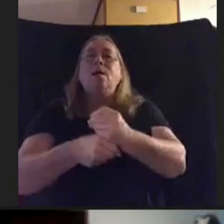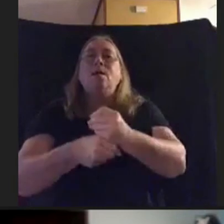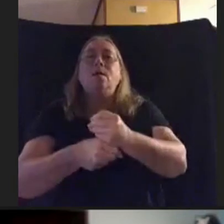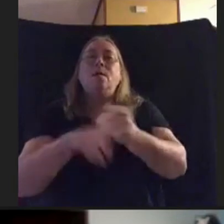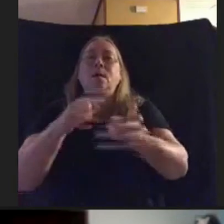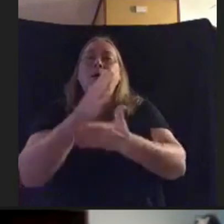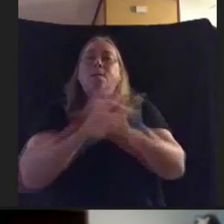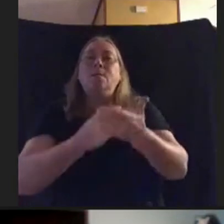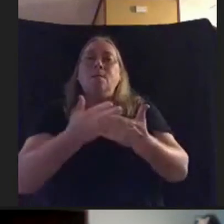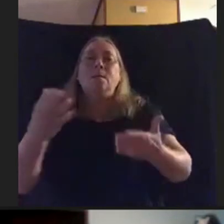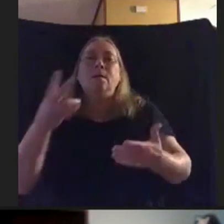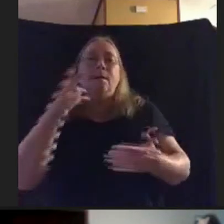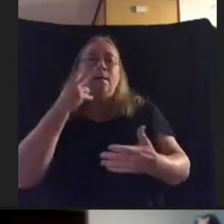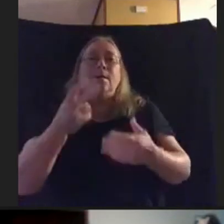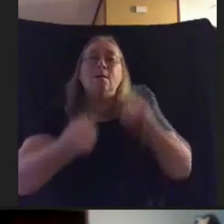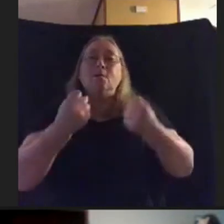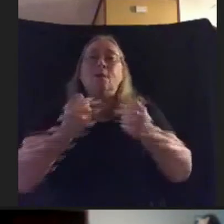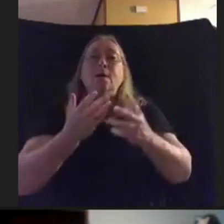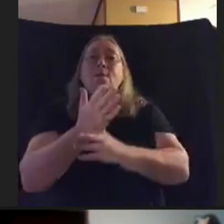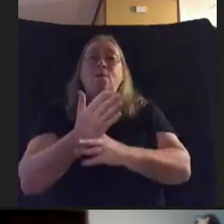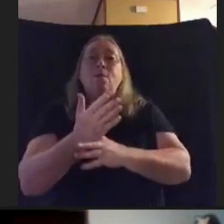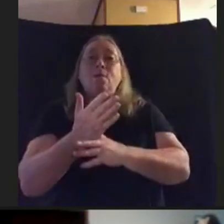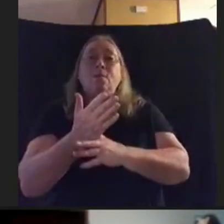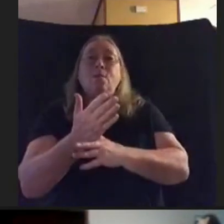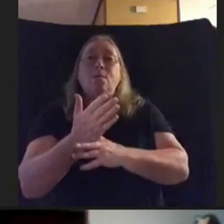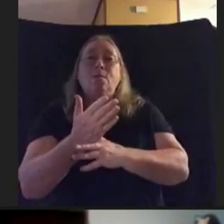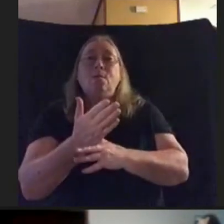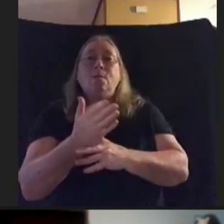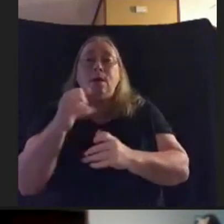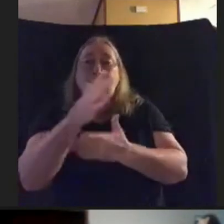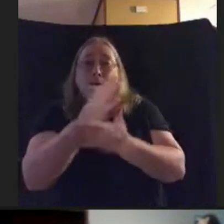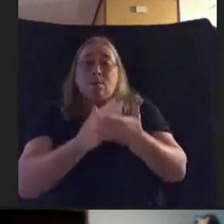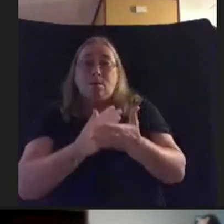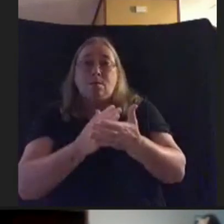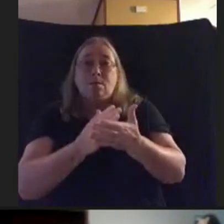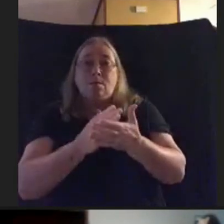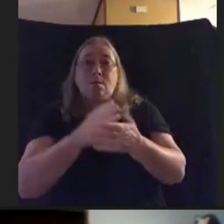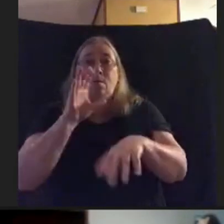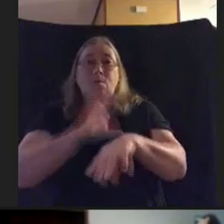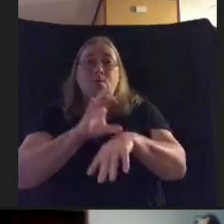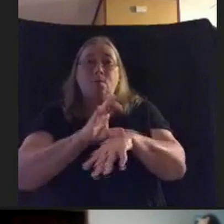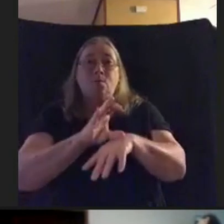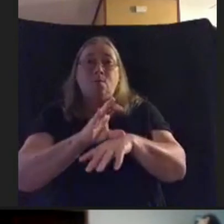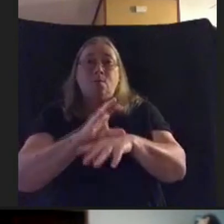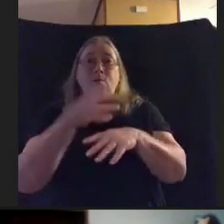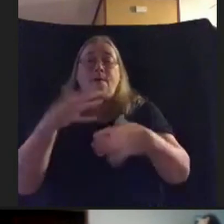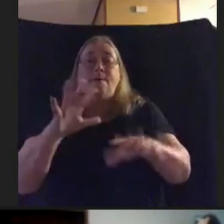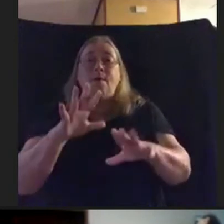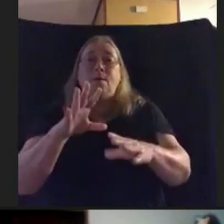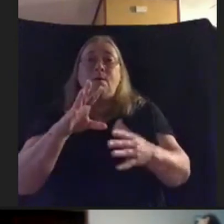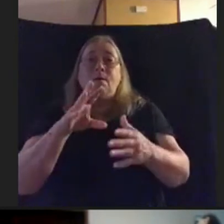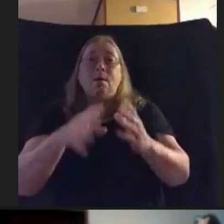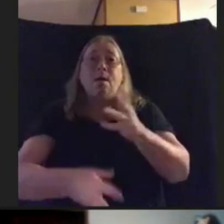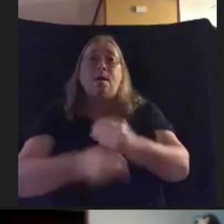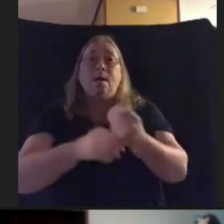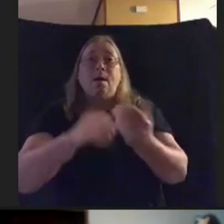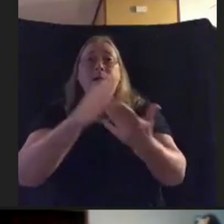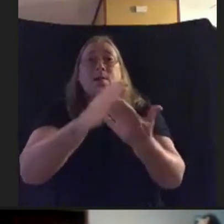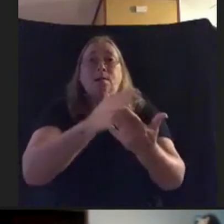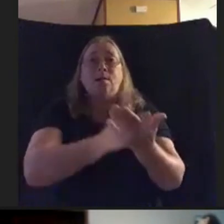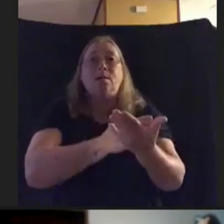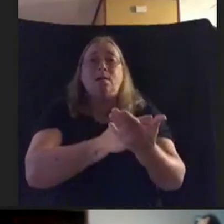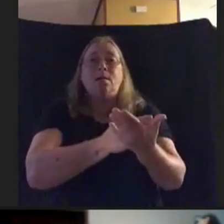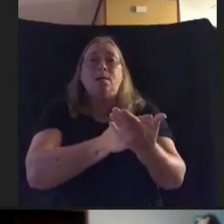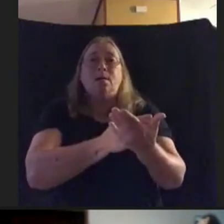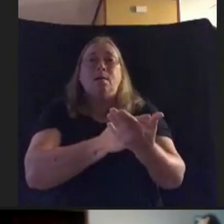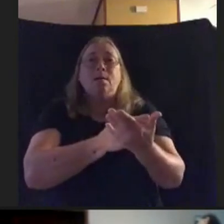seen at the drive-through site. Some churches have assisted in some of their members getting to the drive-through site. We've seen that occur.